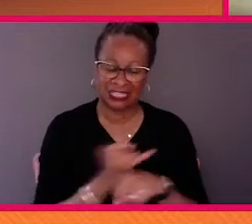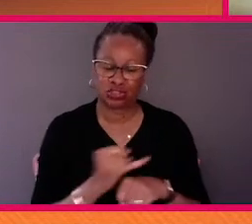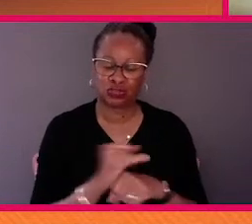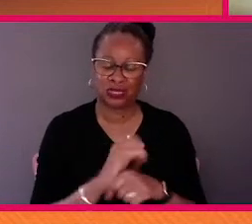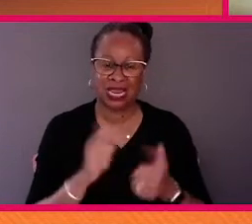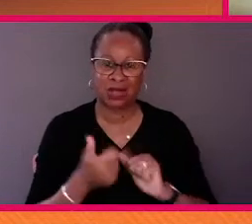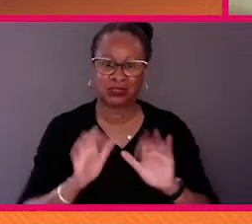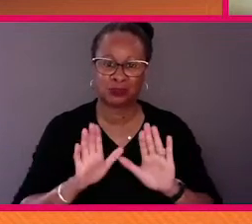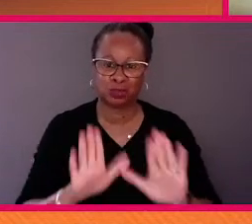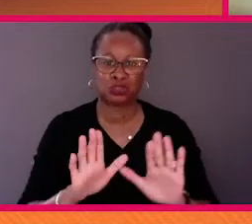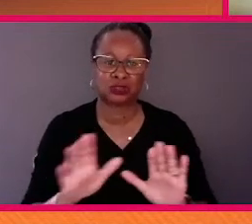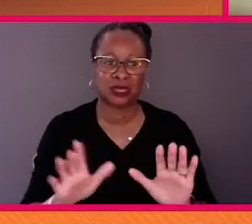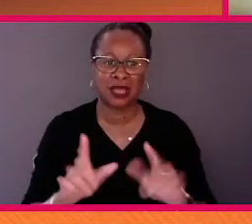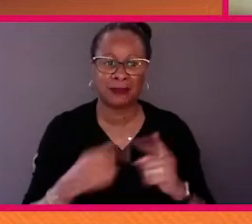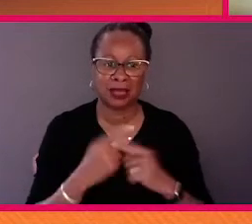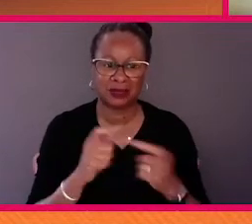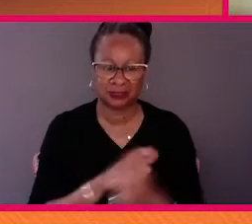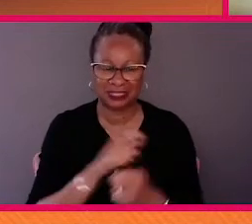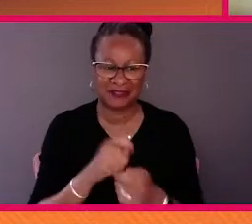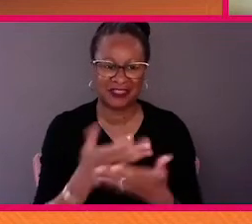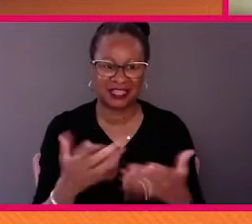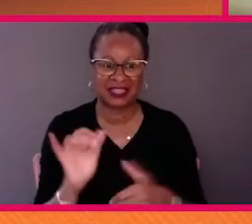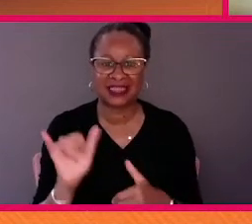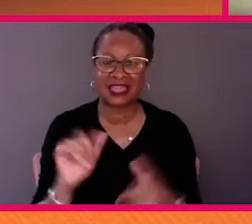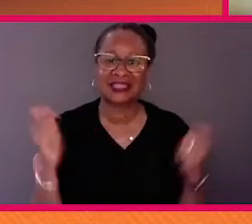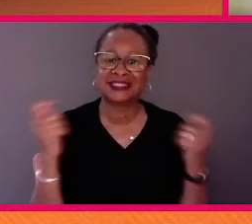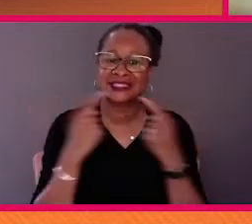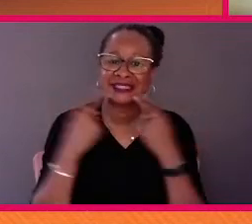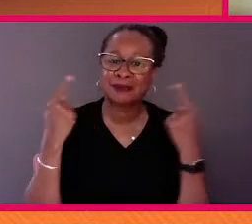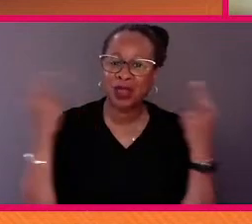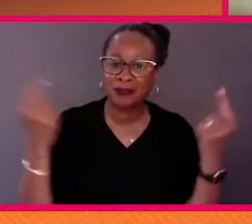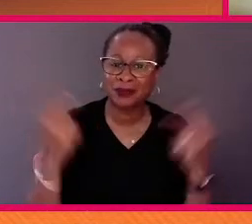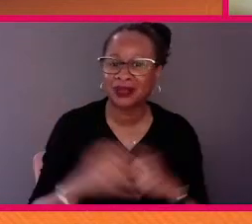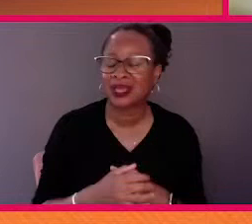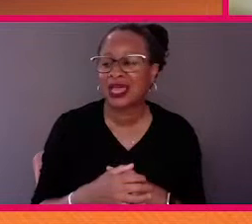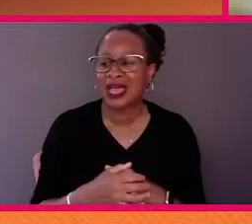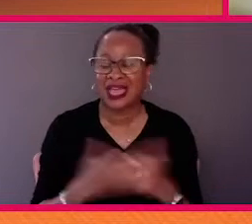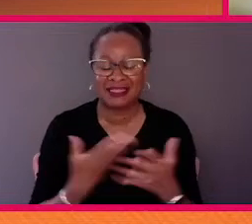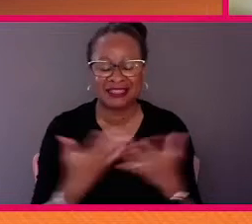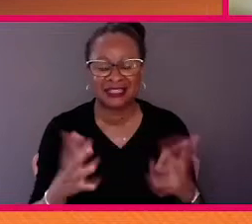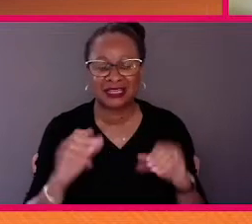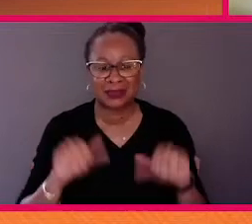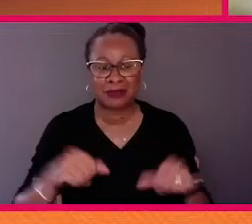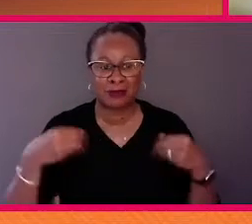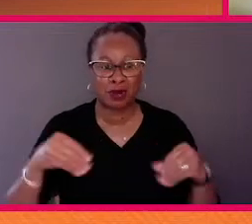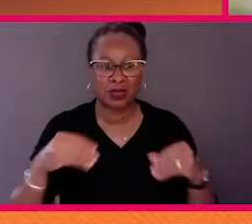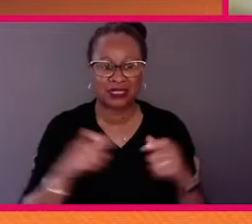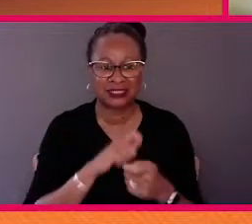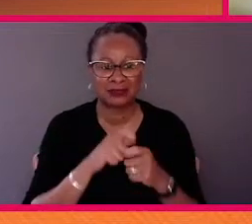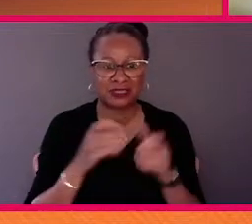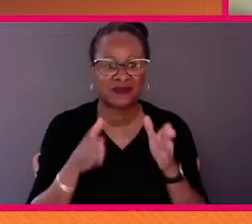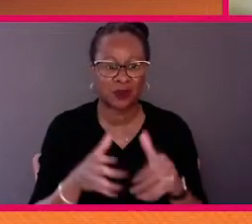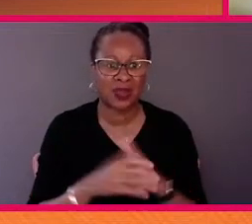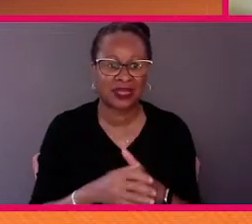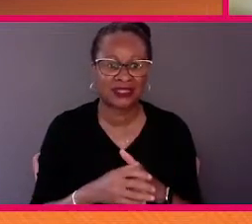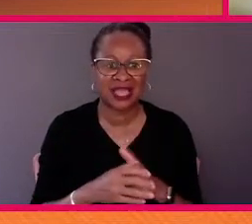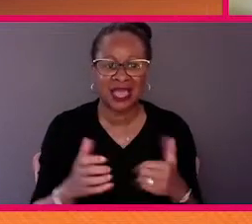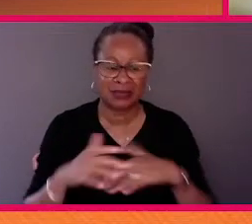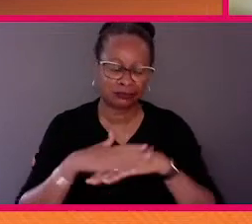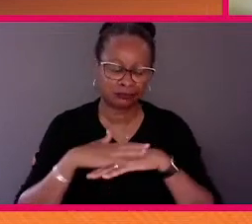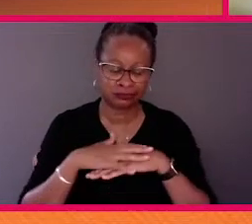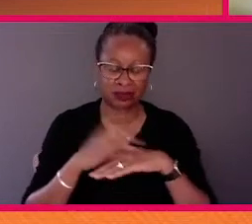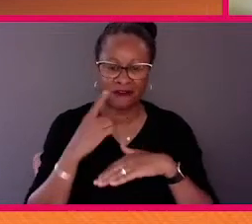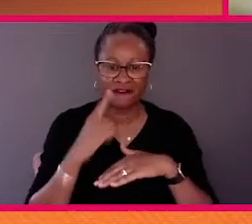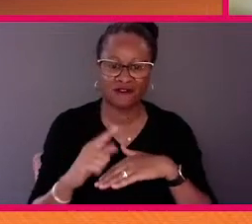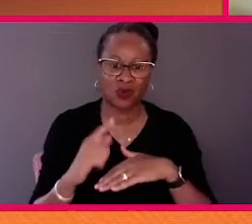specific things like celebrity and things that could be marketed in very specific ways, and how little there is for indie filmmakers and left on the bone.